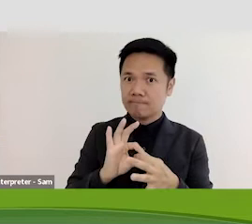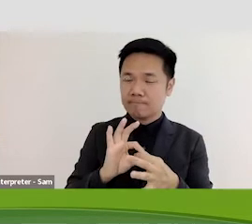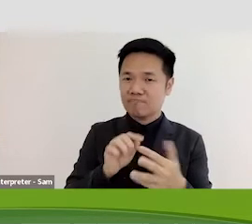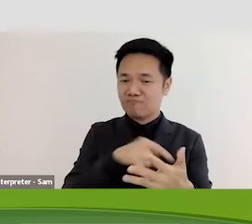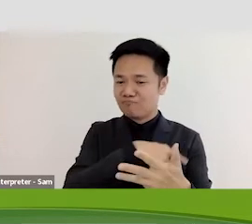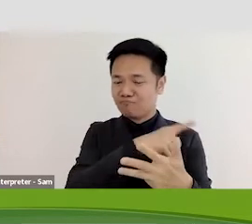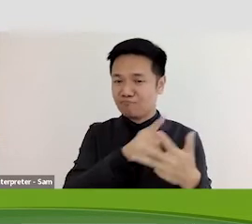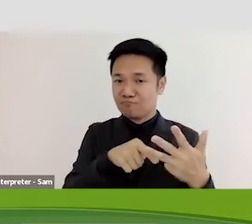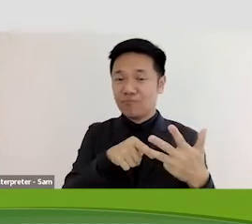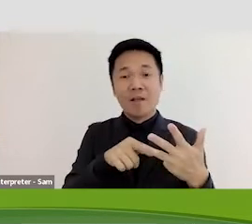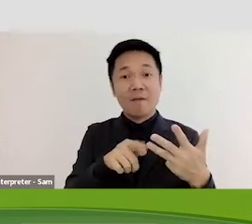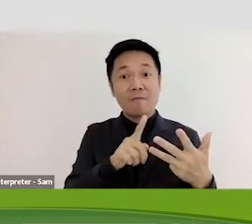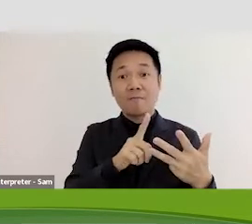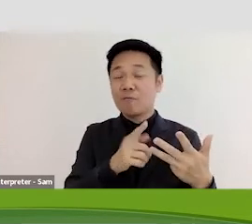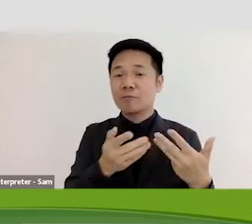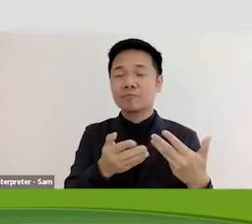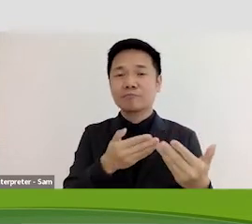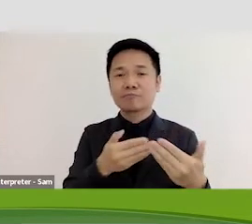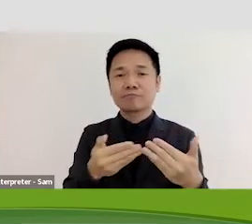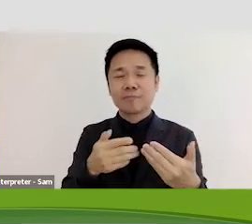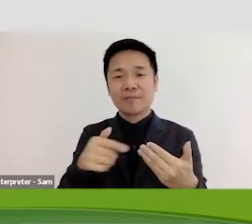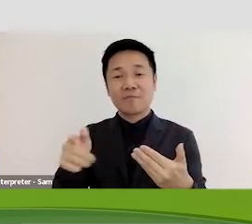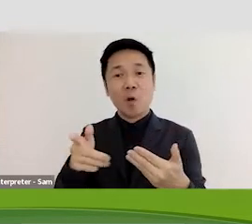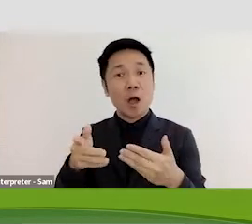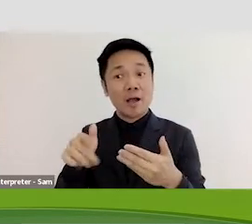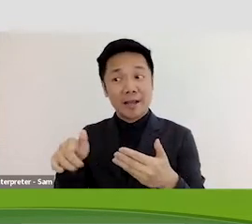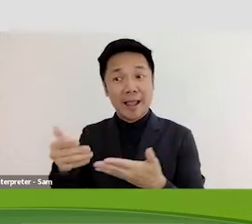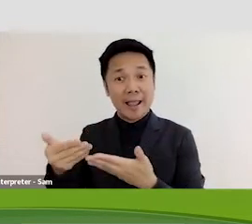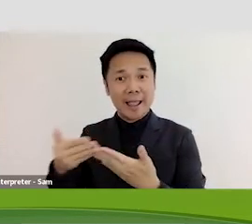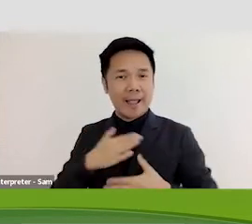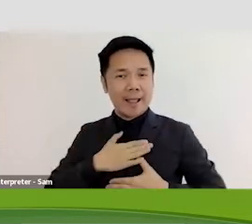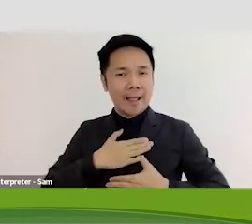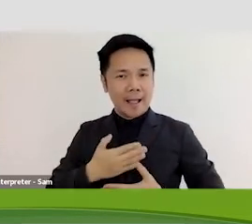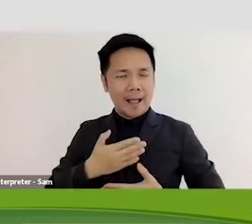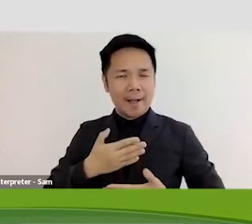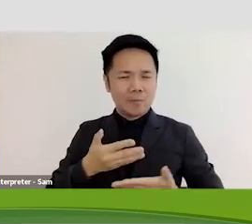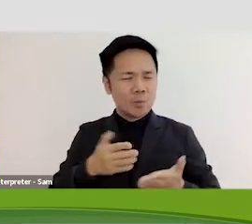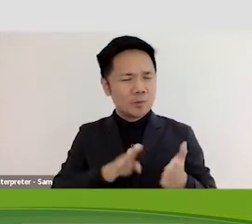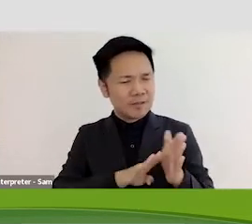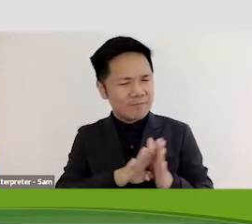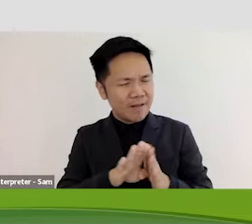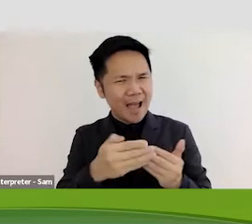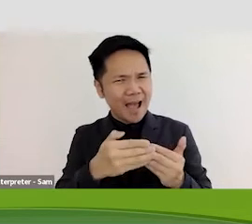across humanitarian, disaster, and development settings.